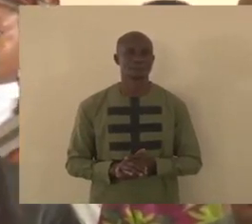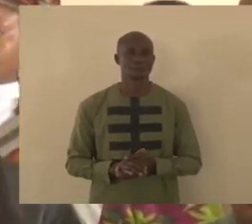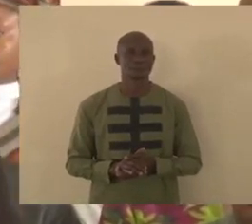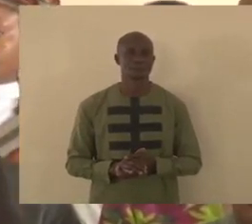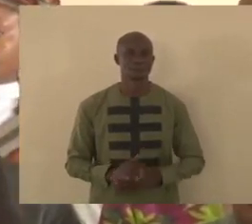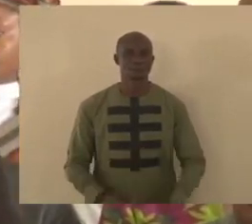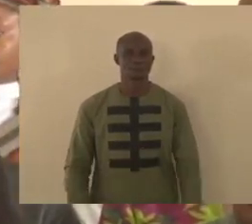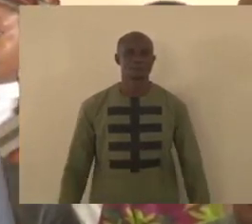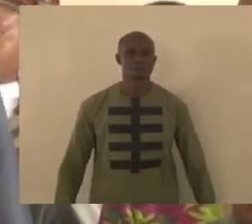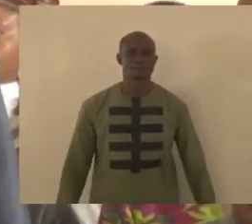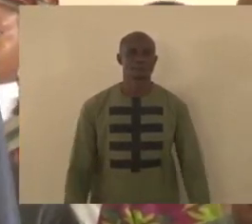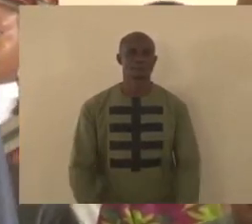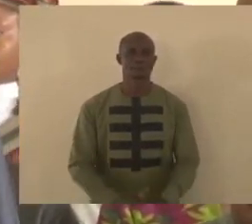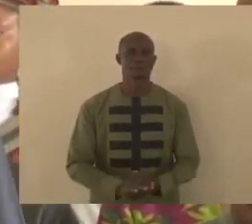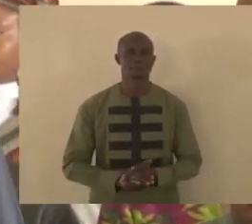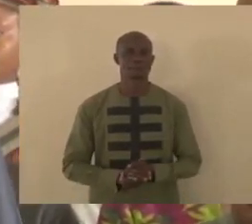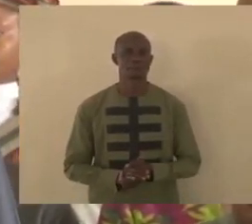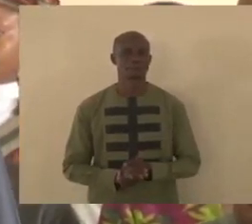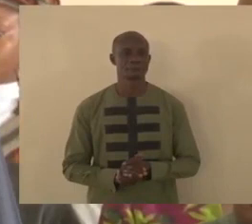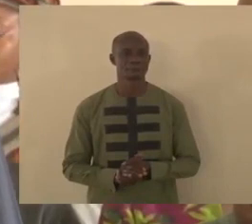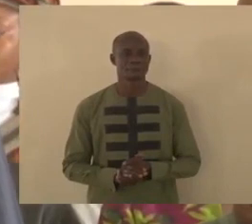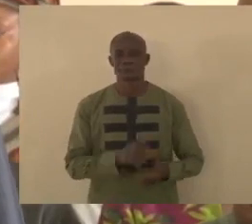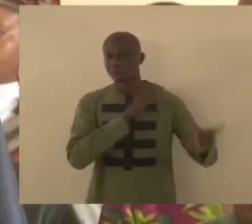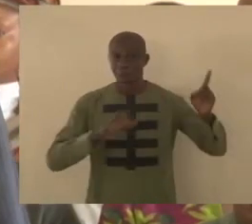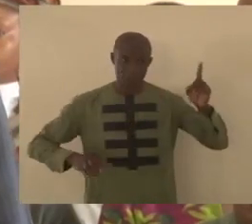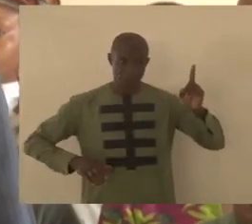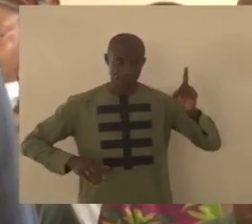Christ described many churchgoers as Pharisees